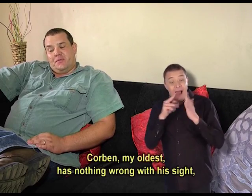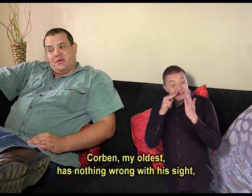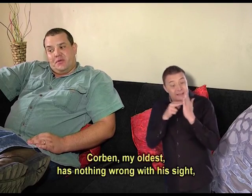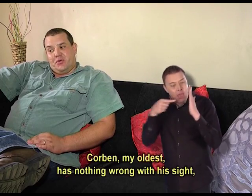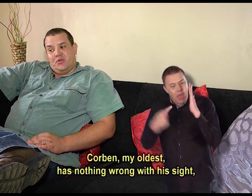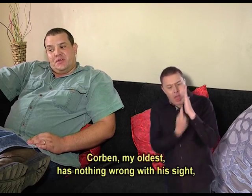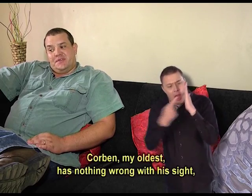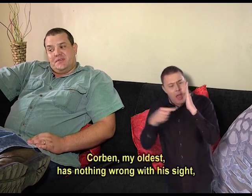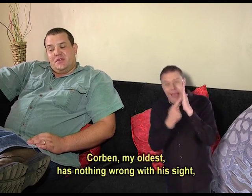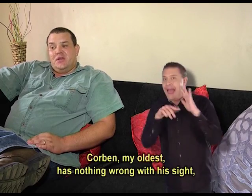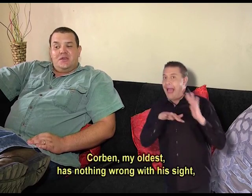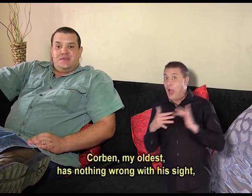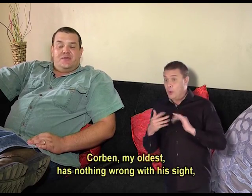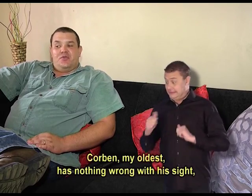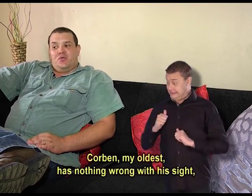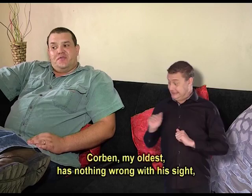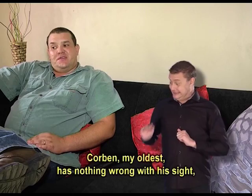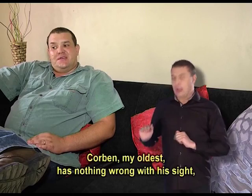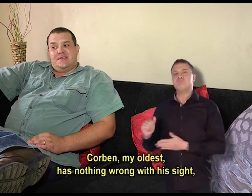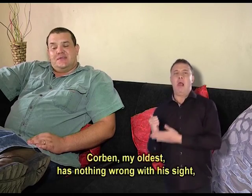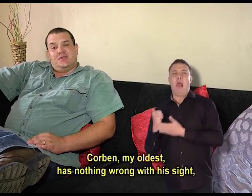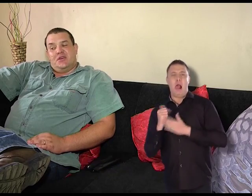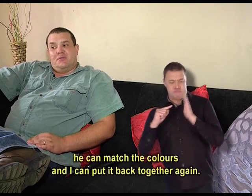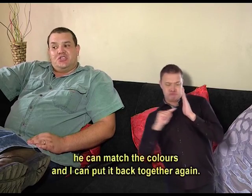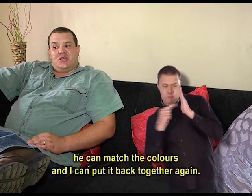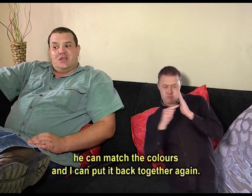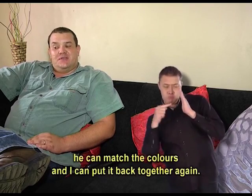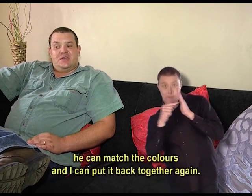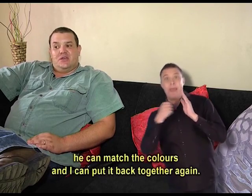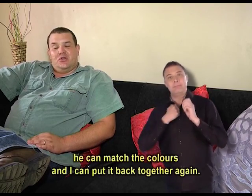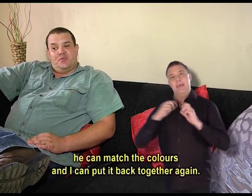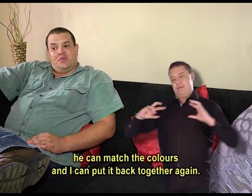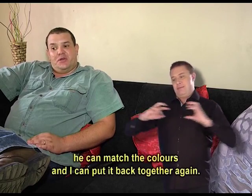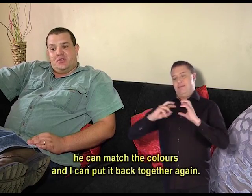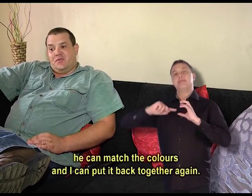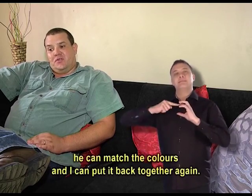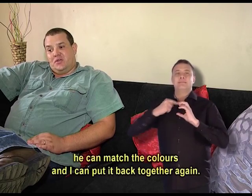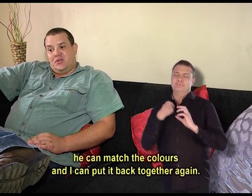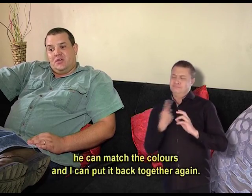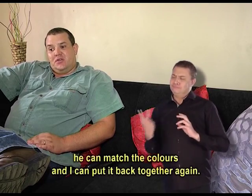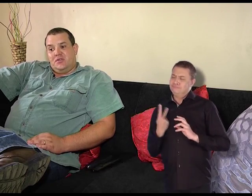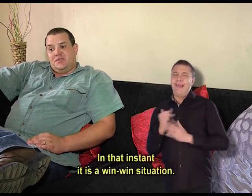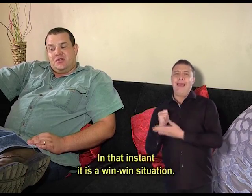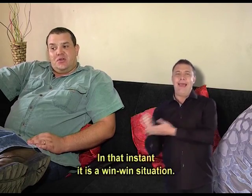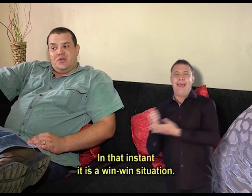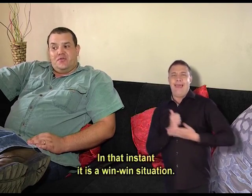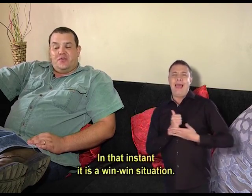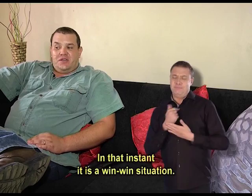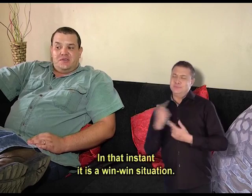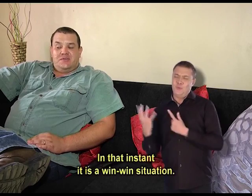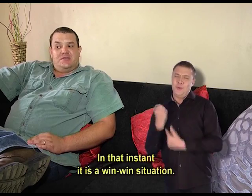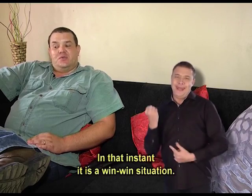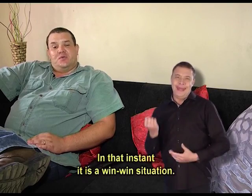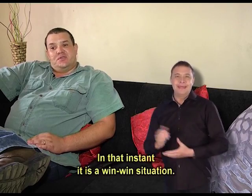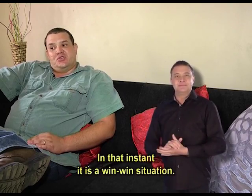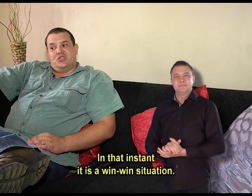my oldest, there's nothing wrong with his eyesight, so he can match the colors and I can only put it back together again. So for